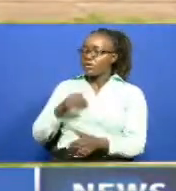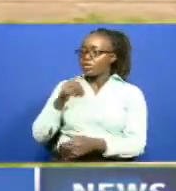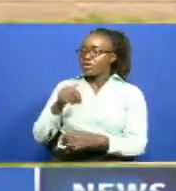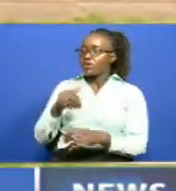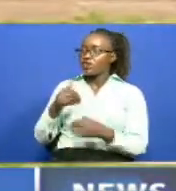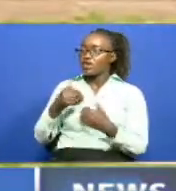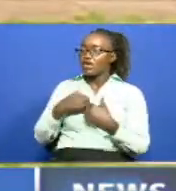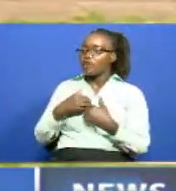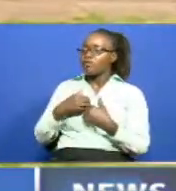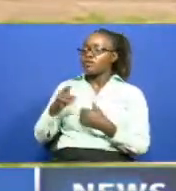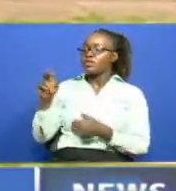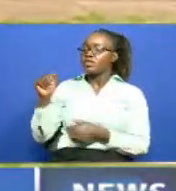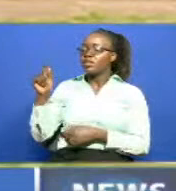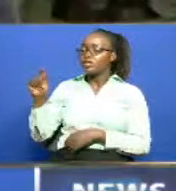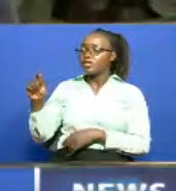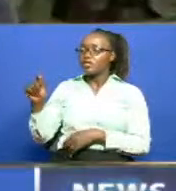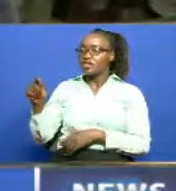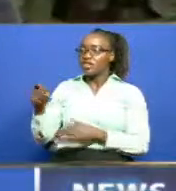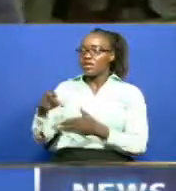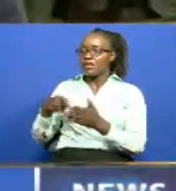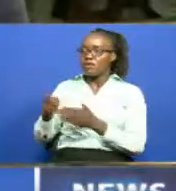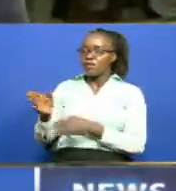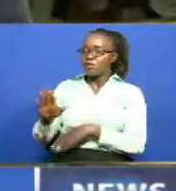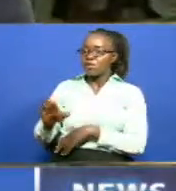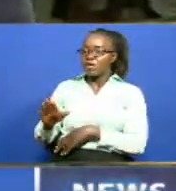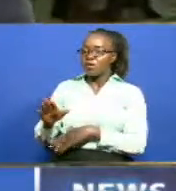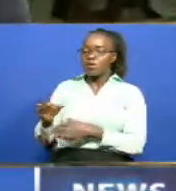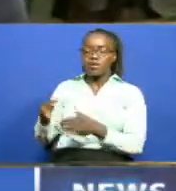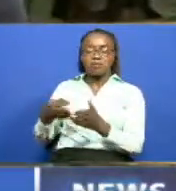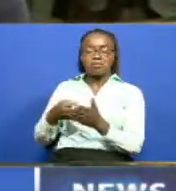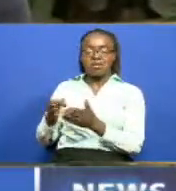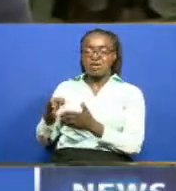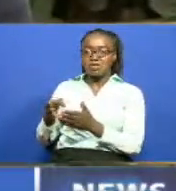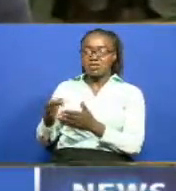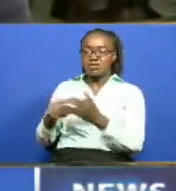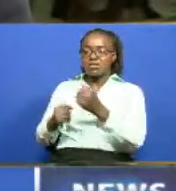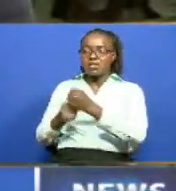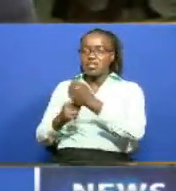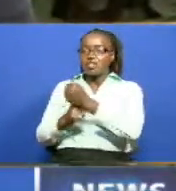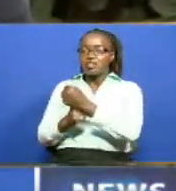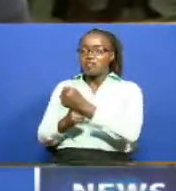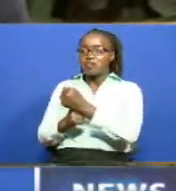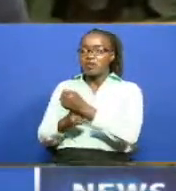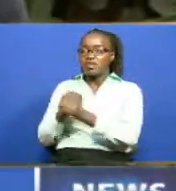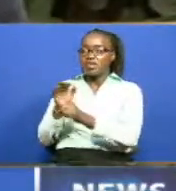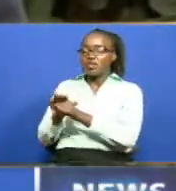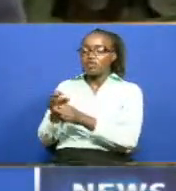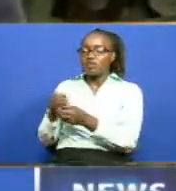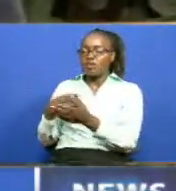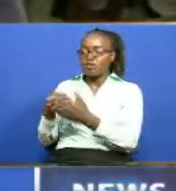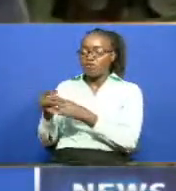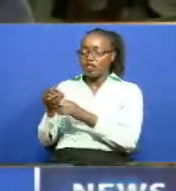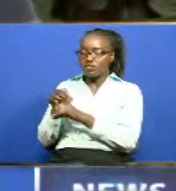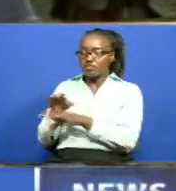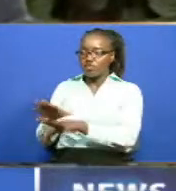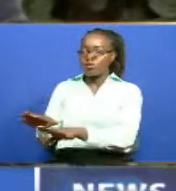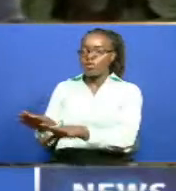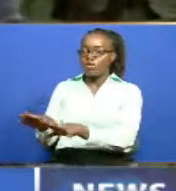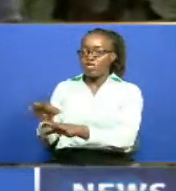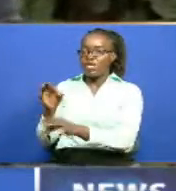VAT refunds, for instance, because you have to fund all these, quite a lot of cash flow that you have to fund. So